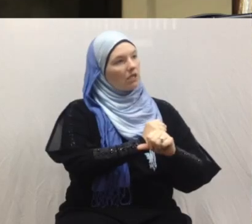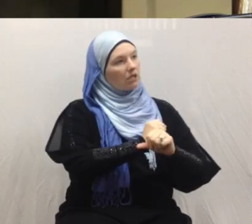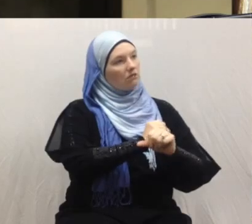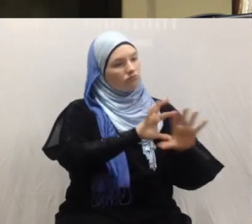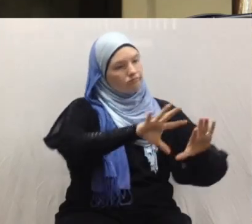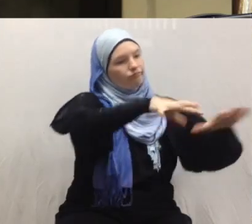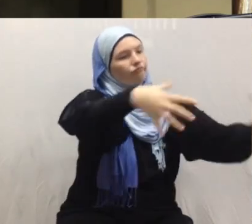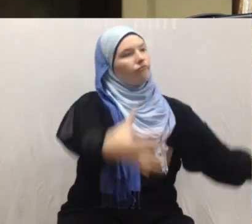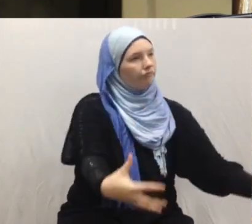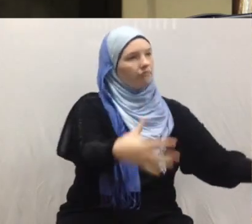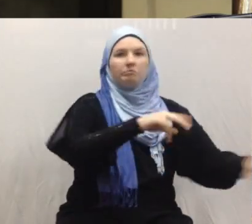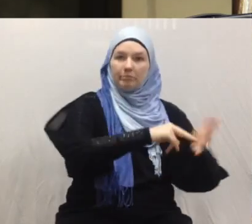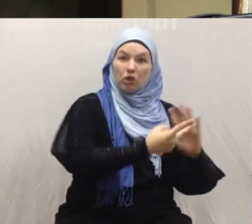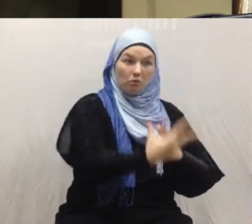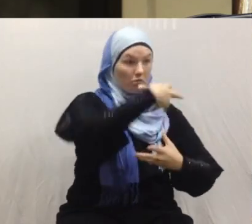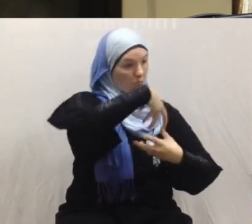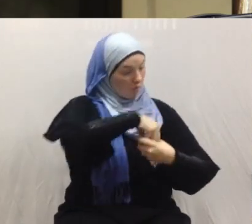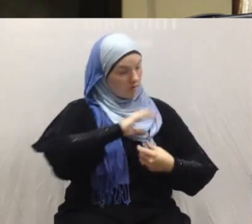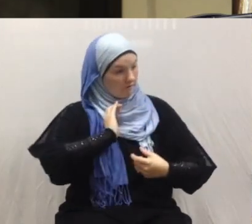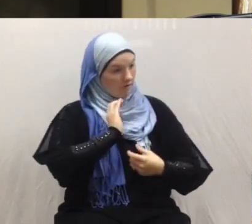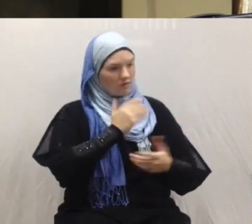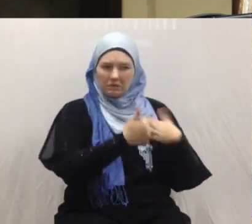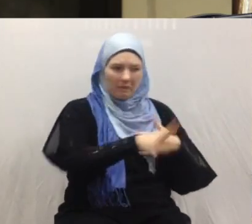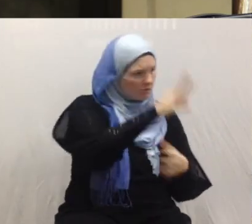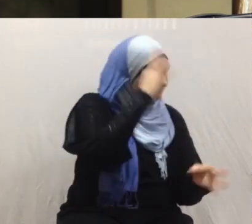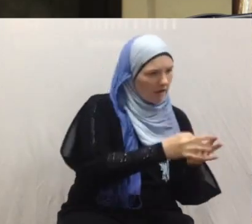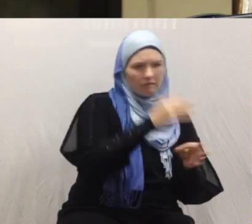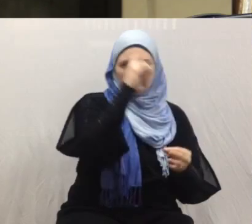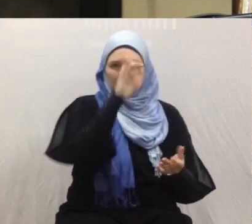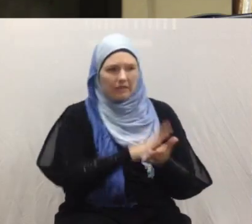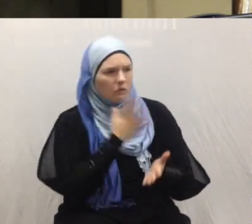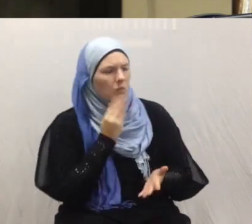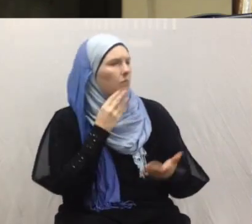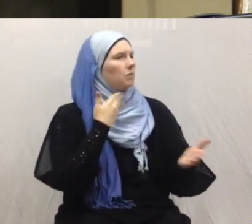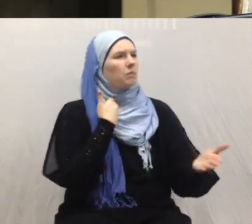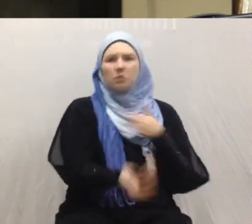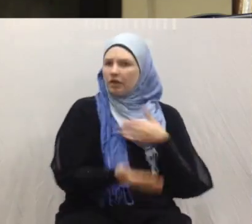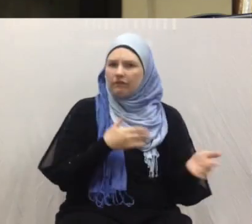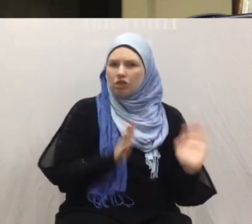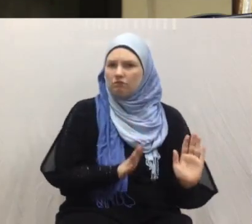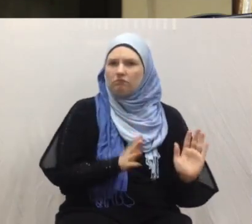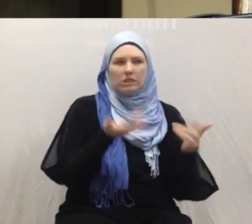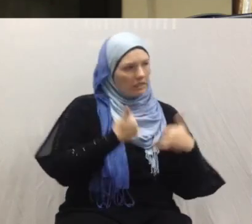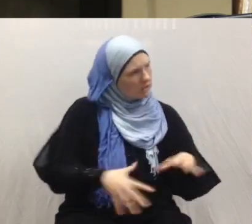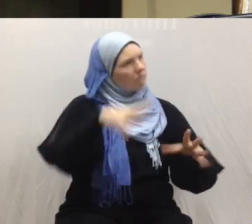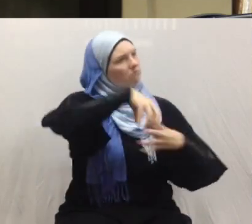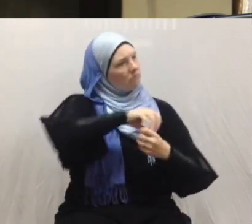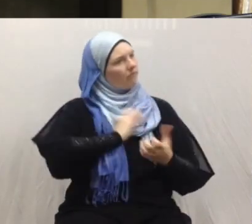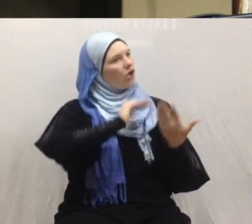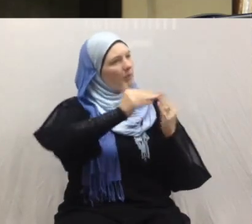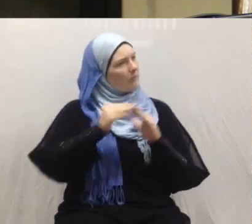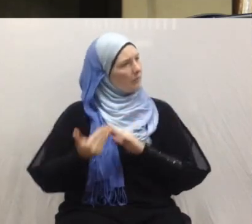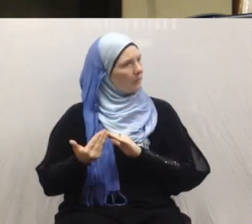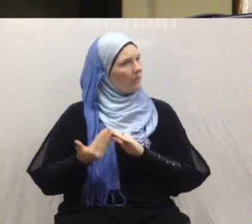whole society, irrespective of his faith. So if he is a Jew, the protection extends to